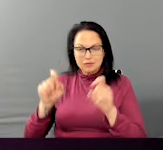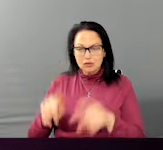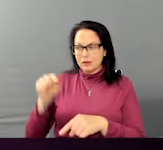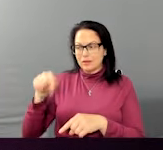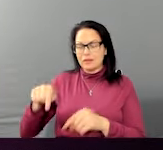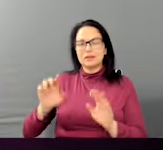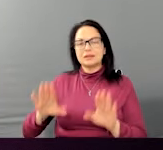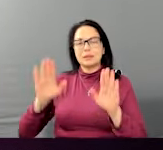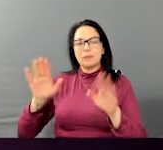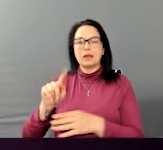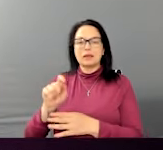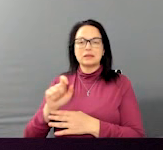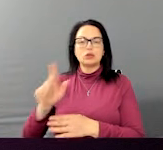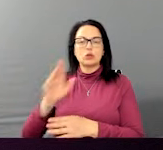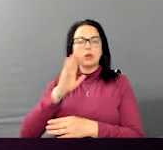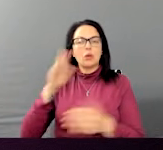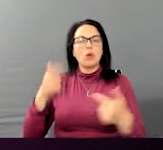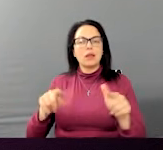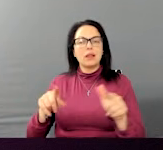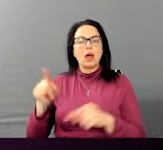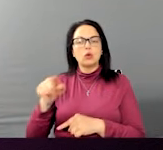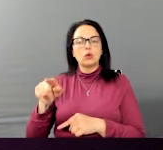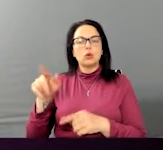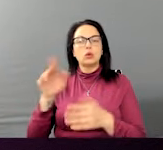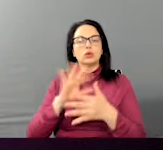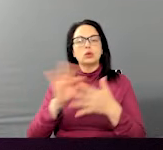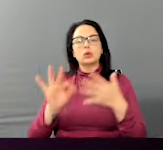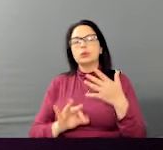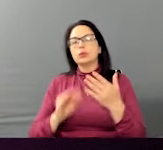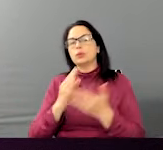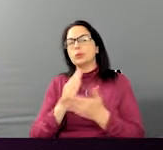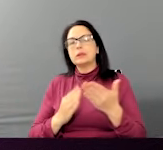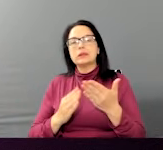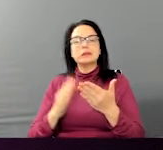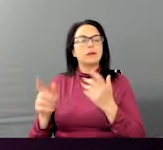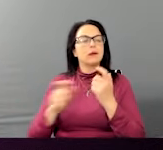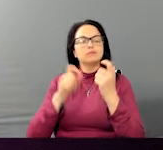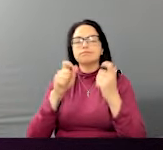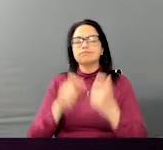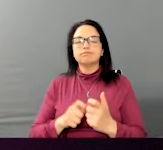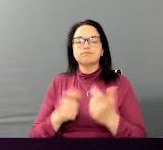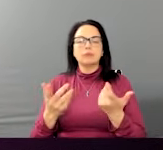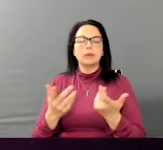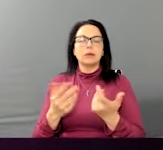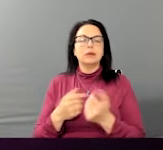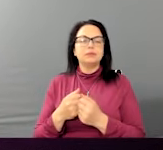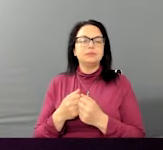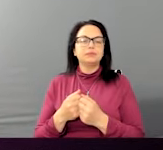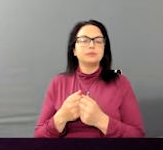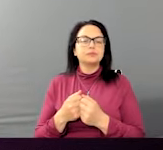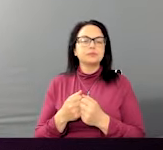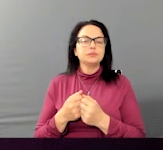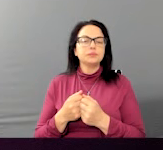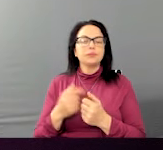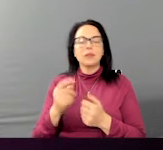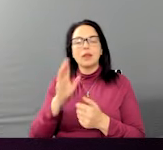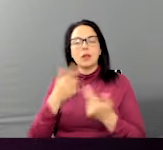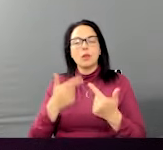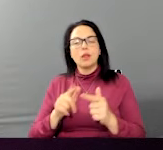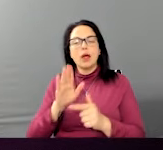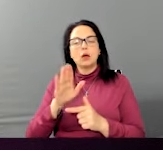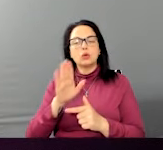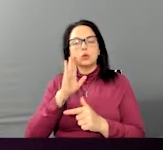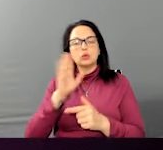really awesome tool that allows you to choose like some particular, is my laser working? You can't see that at all. It allows you to choose